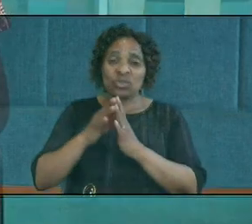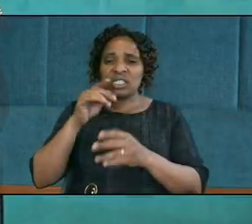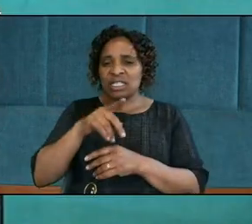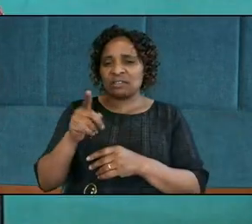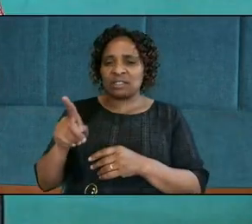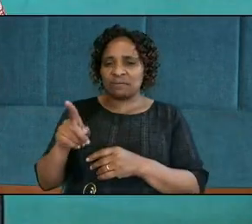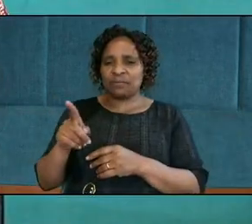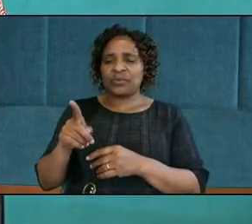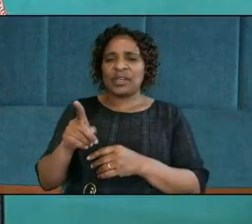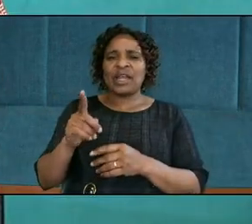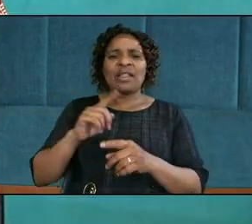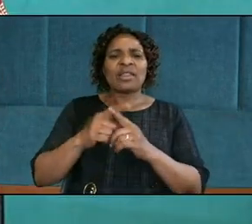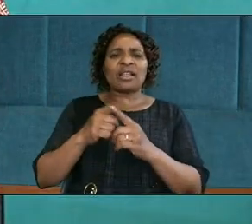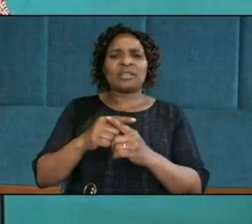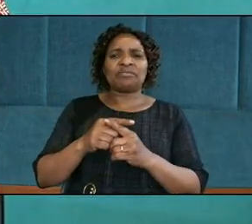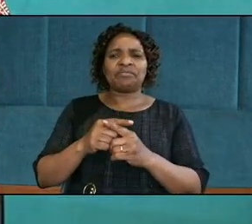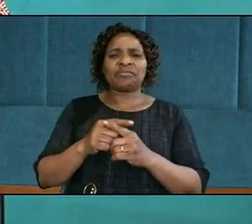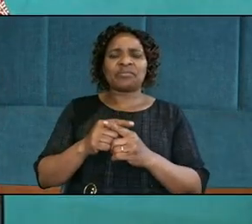themselves, and just,